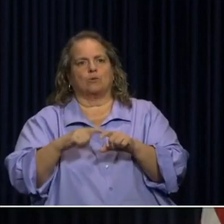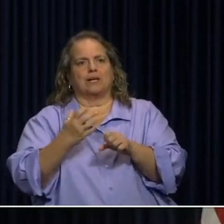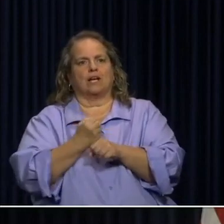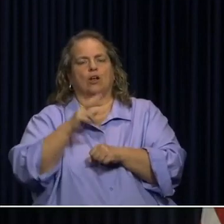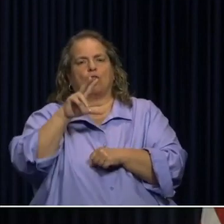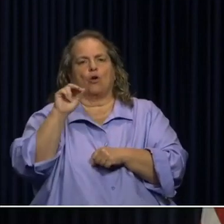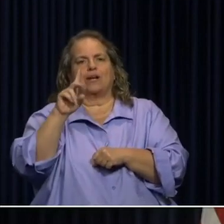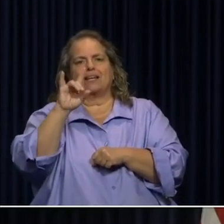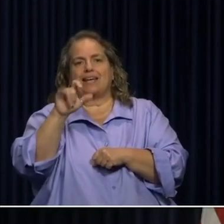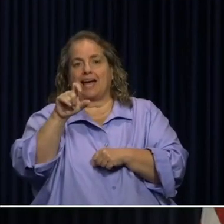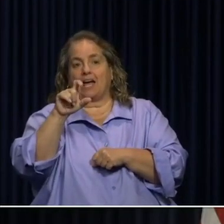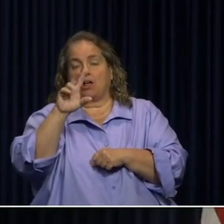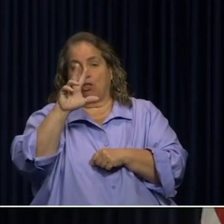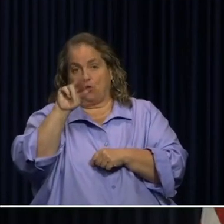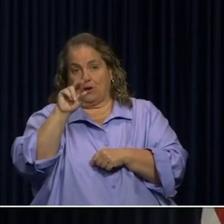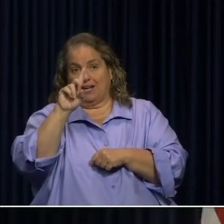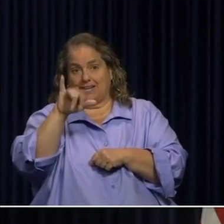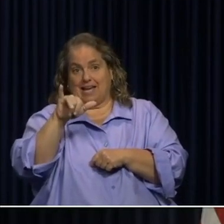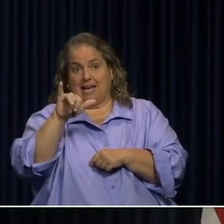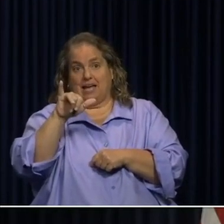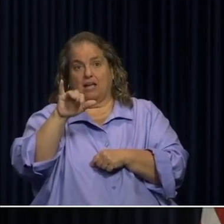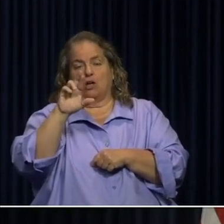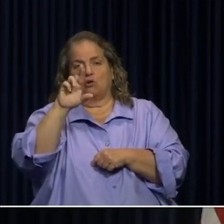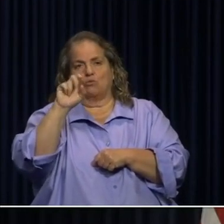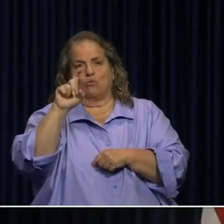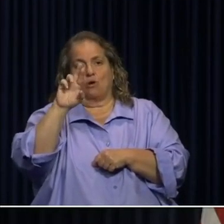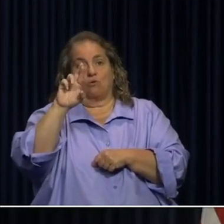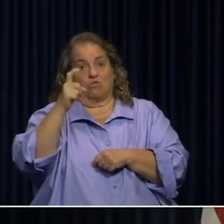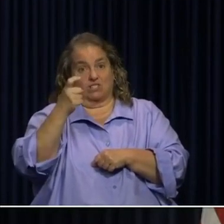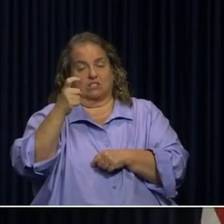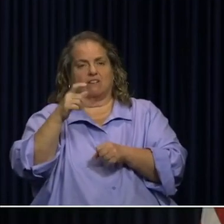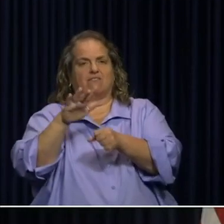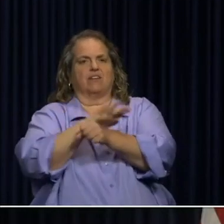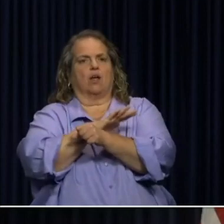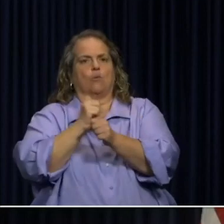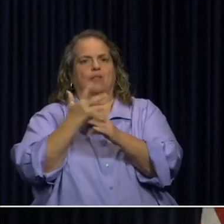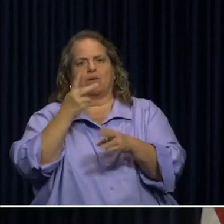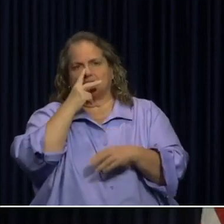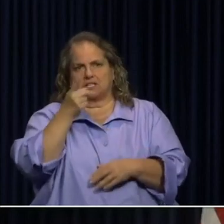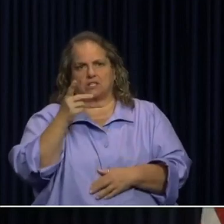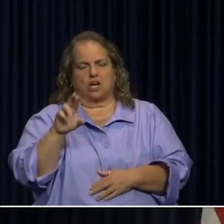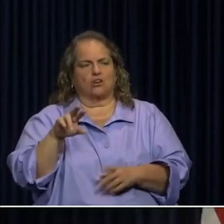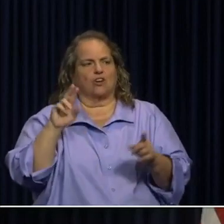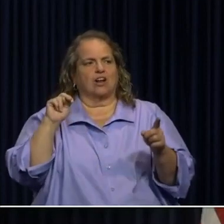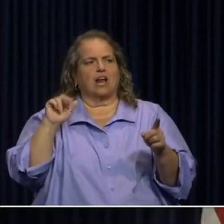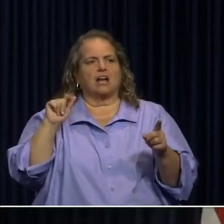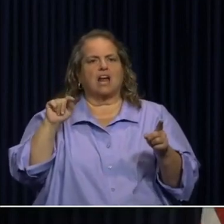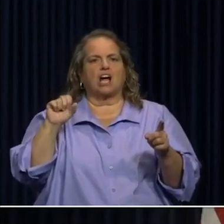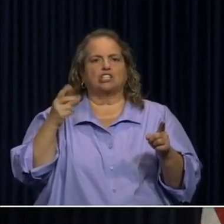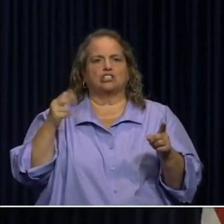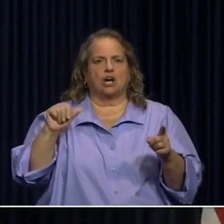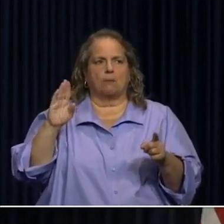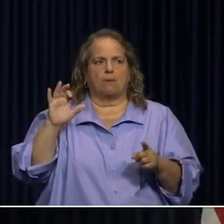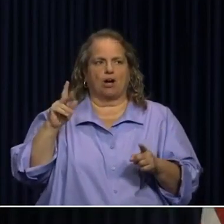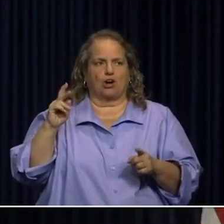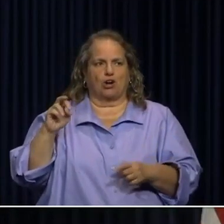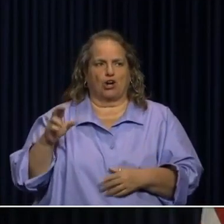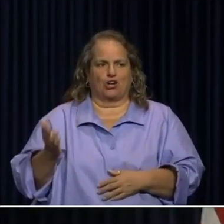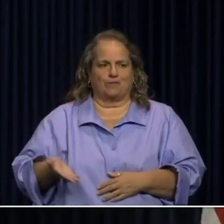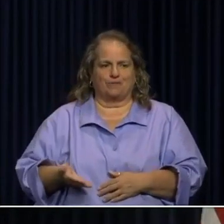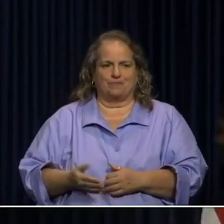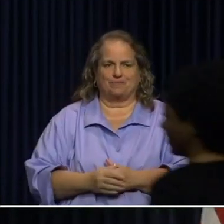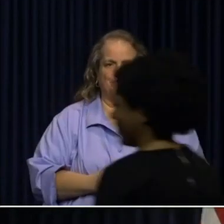prescription without having to go see doctors. So, Latasha Buckner. I didn't say it all.